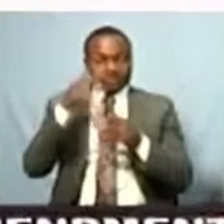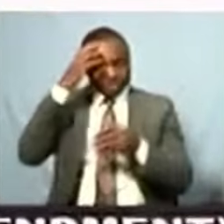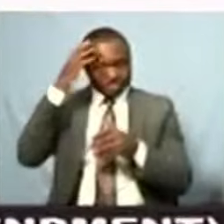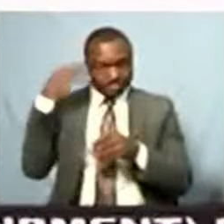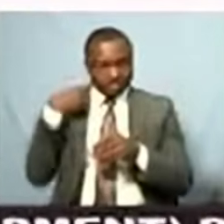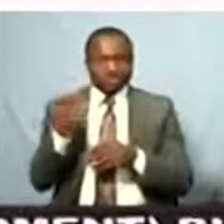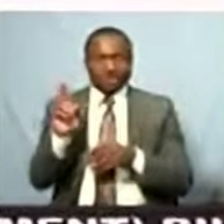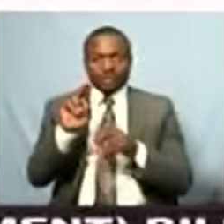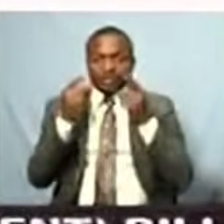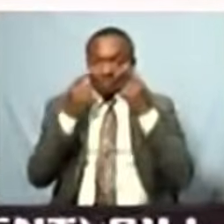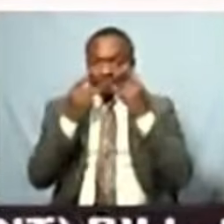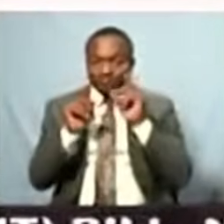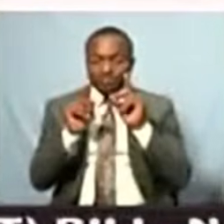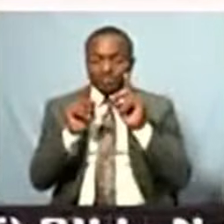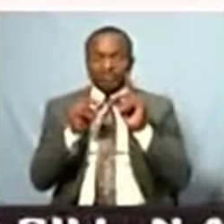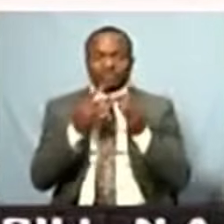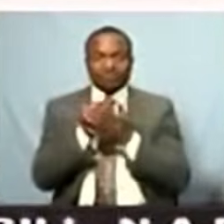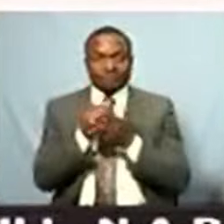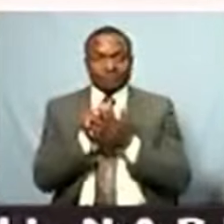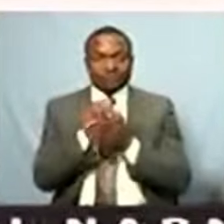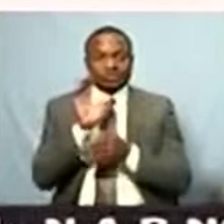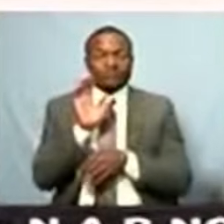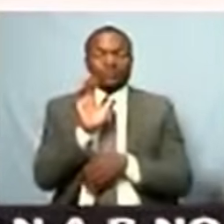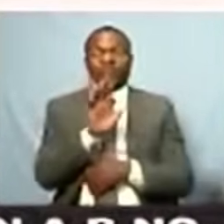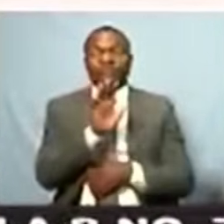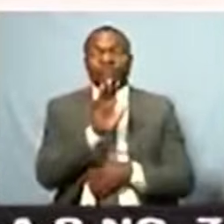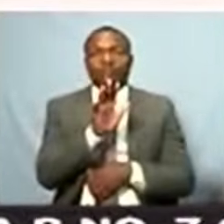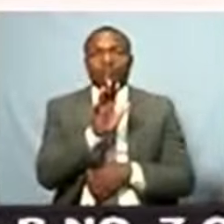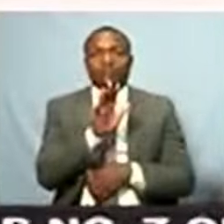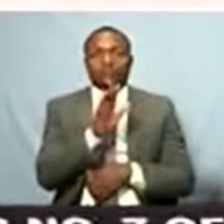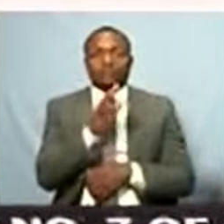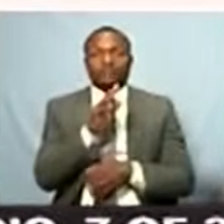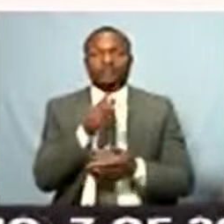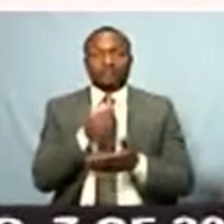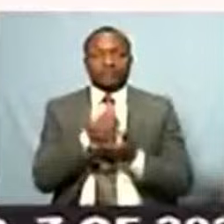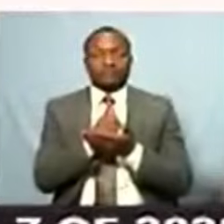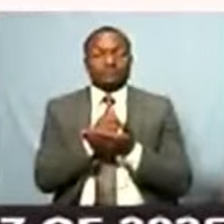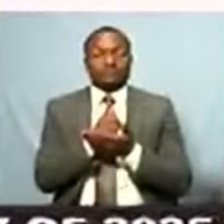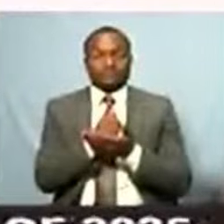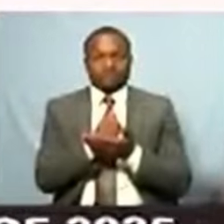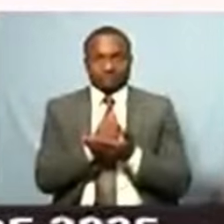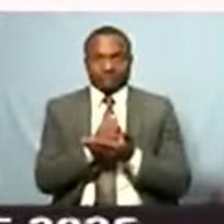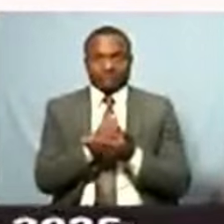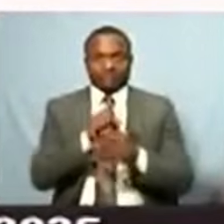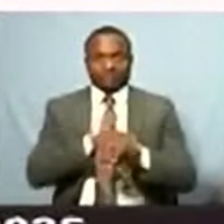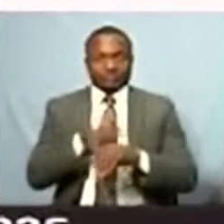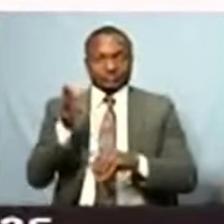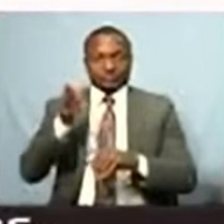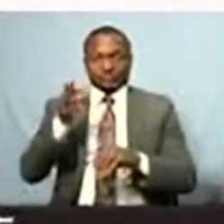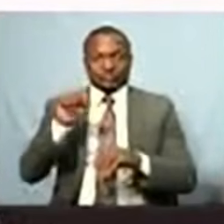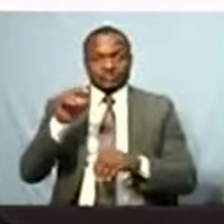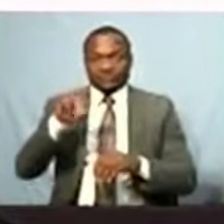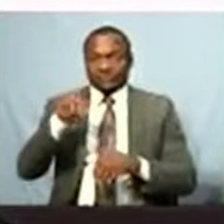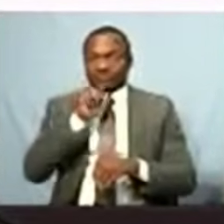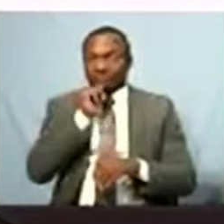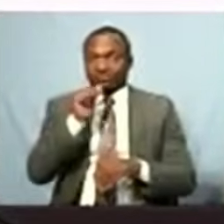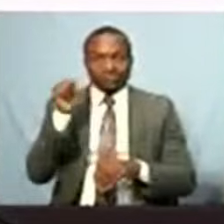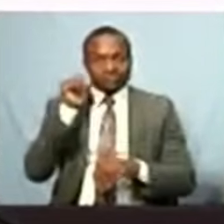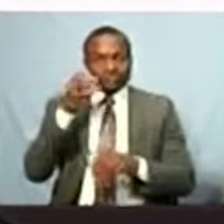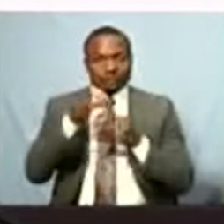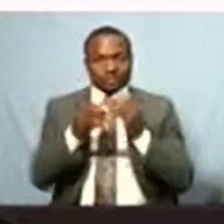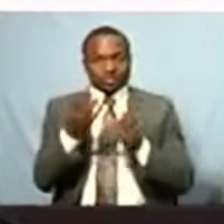public resources to their advantage during the campaign period. NIPA also has no objection as regards to